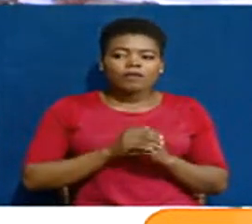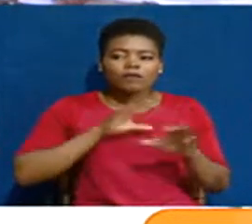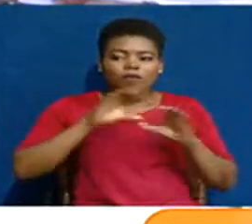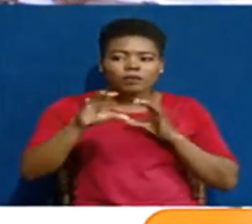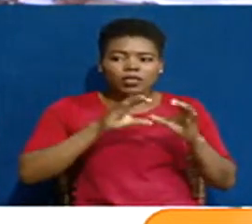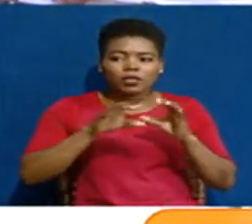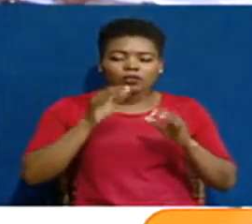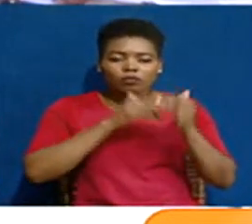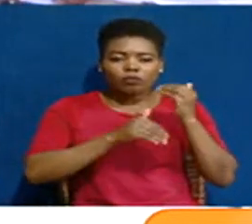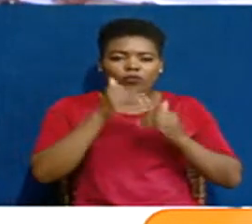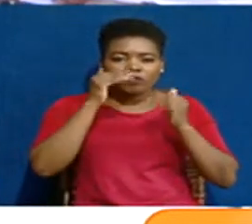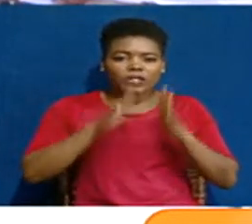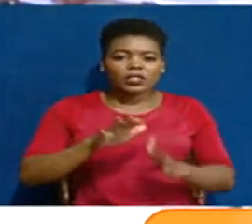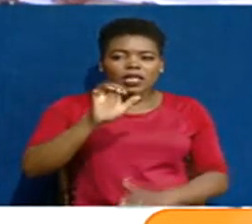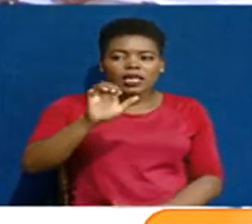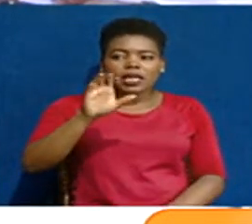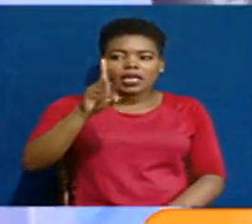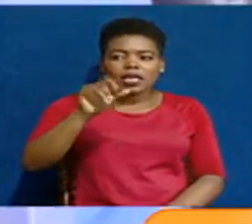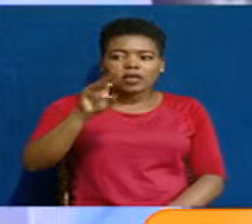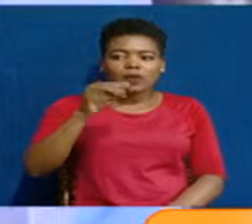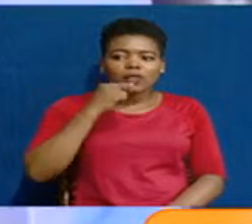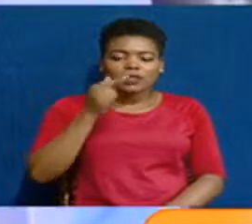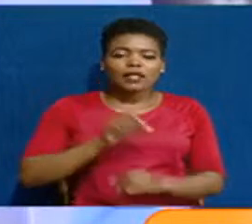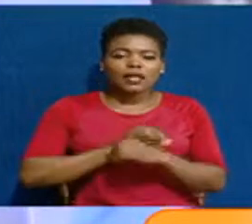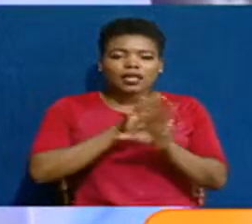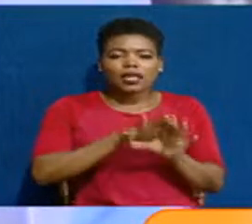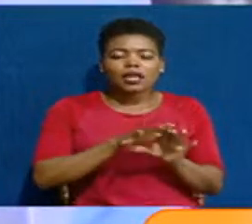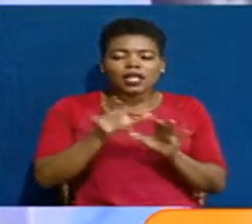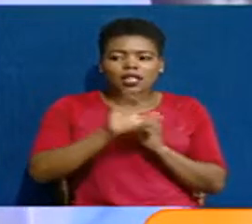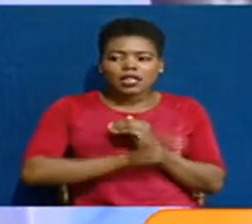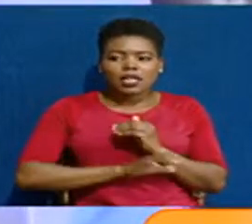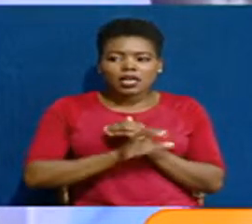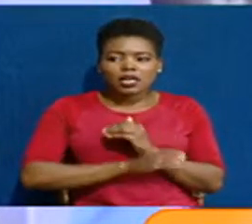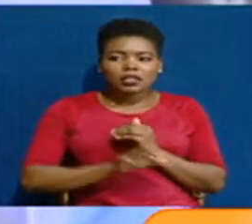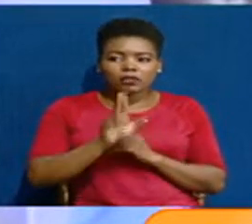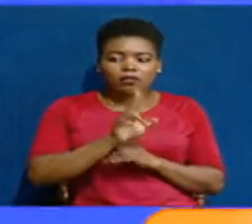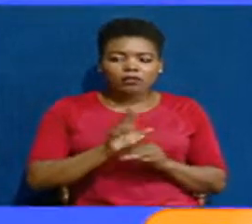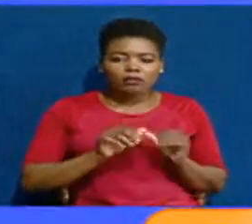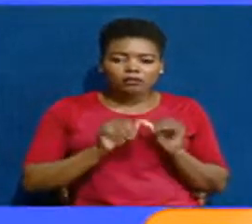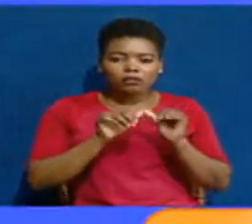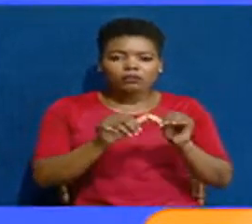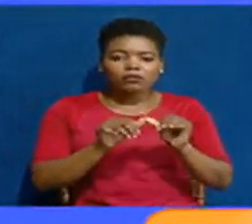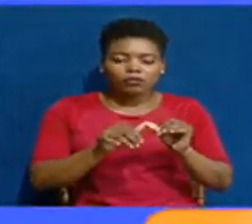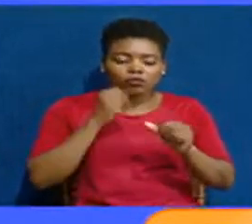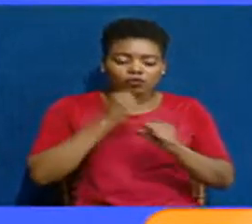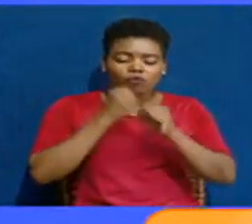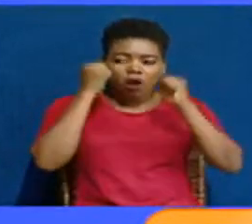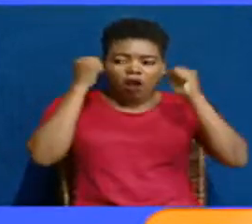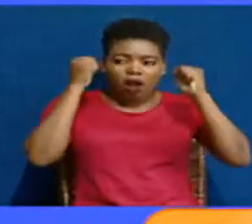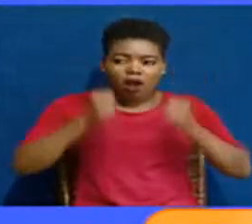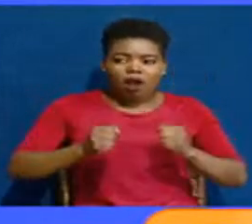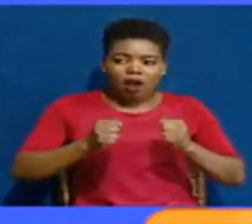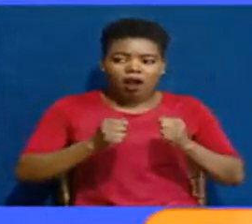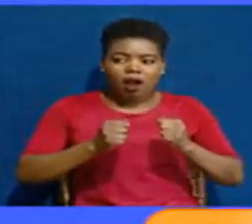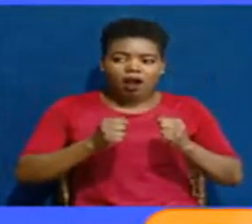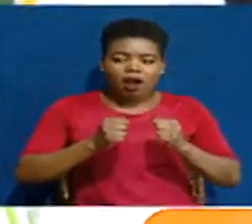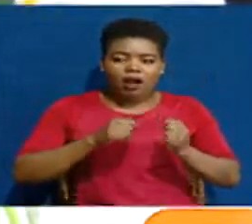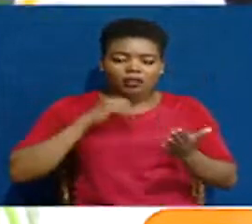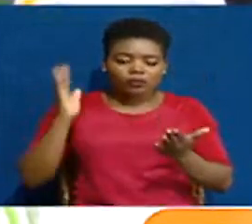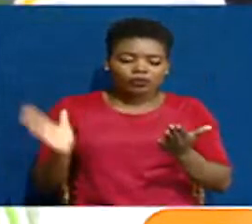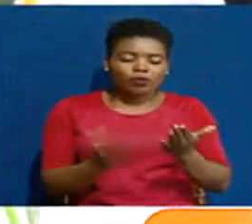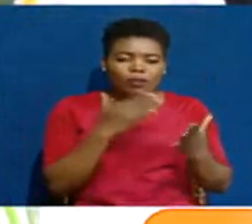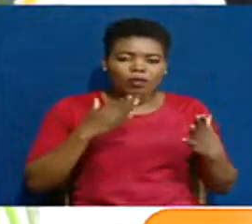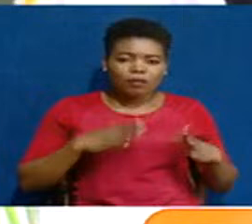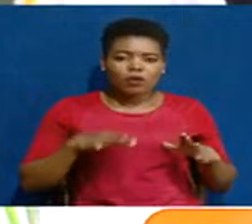Professor Edward Kisiangani, reiterated that the country continues to double down on efforts towards the promotion of